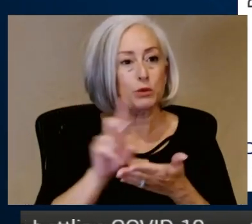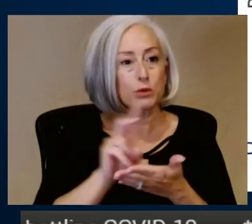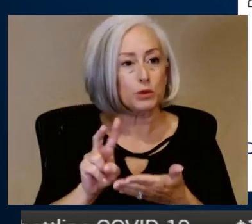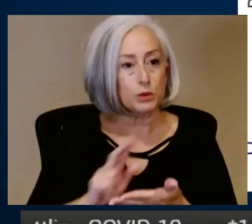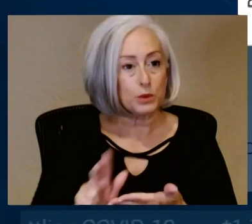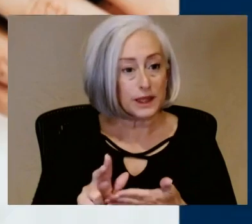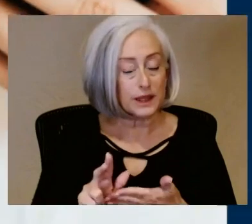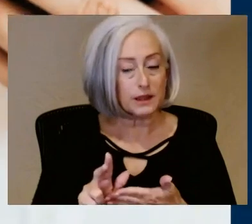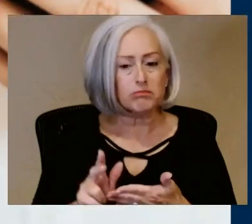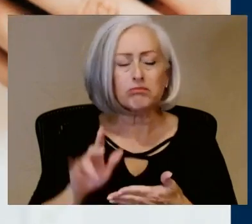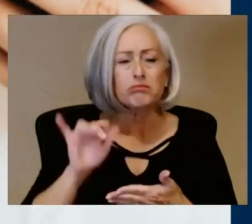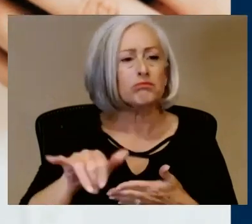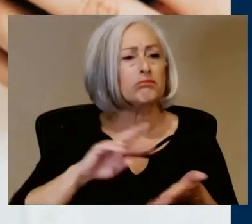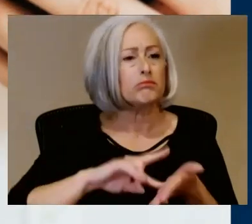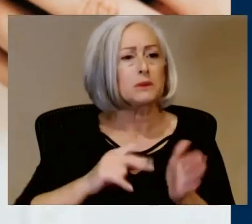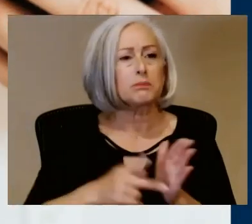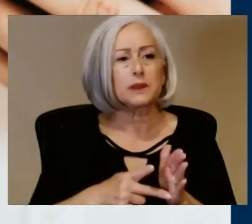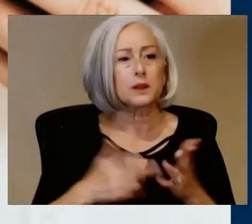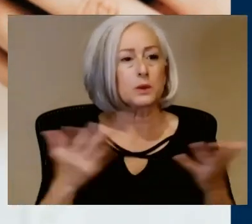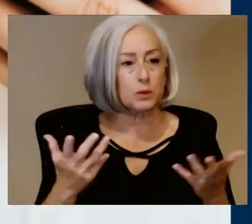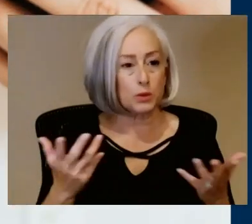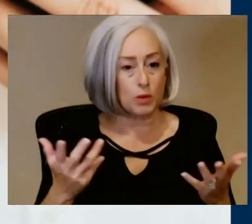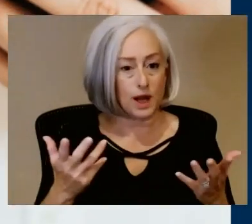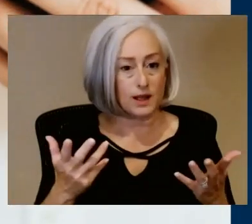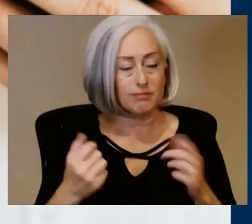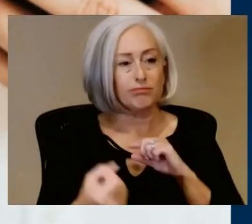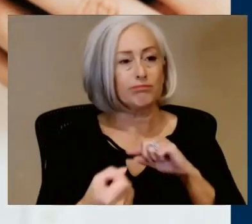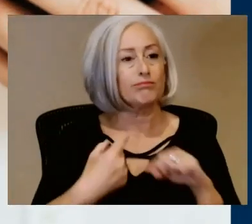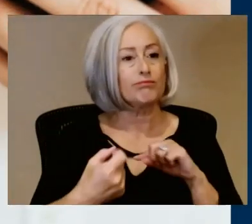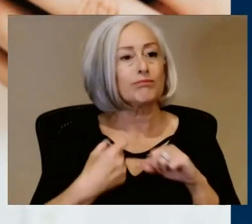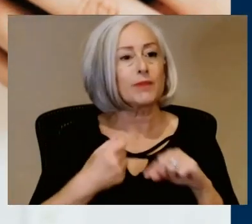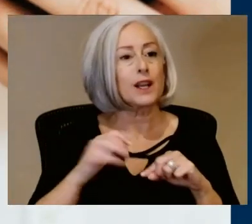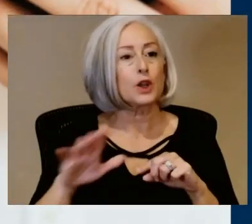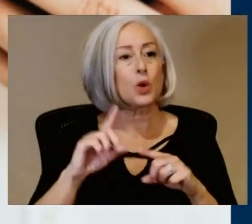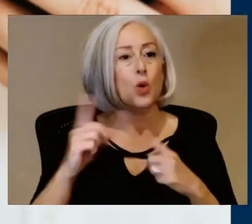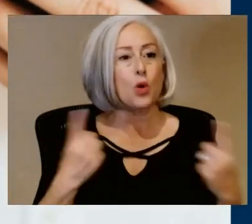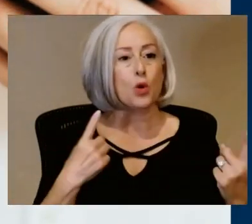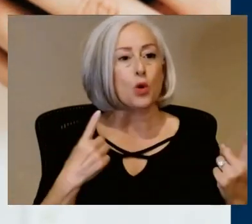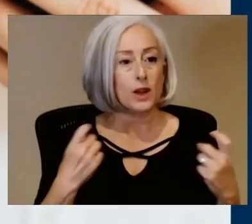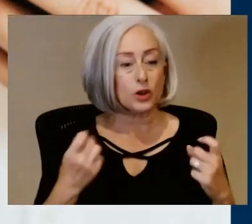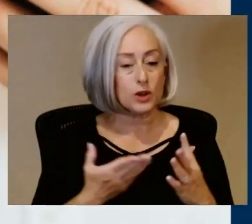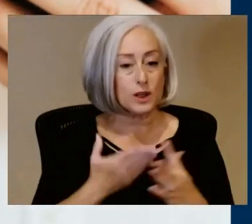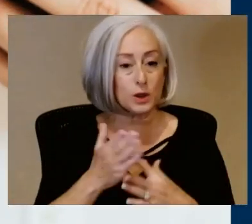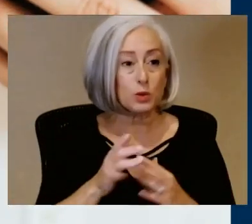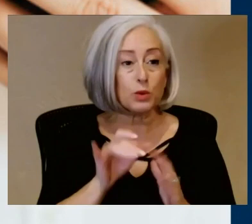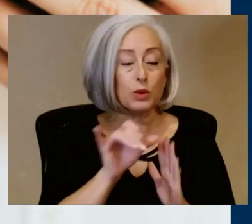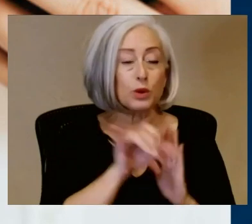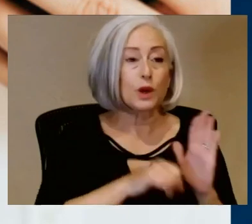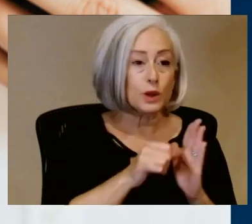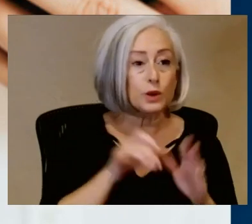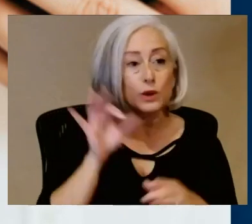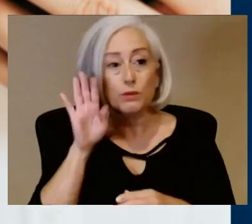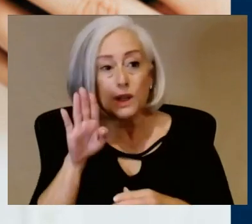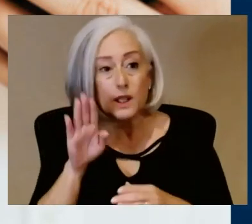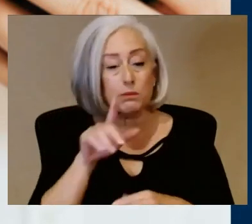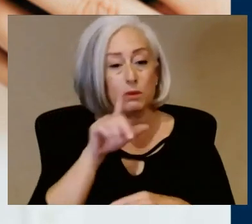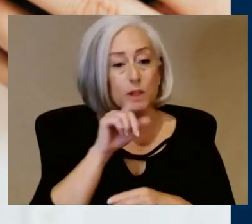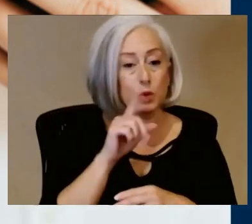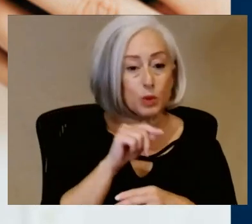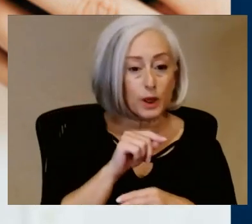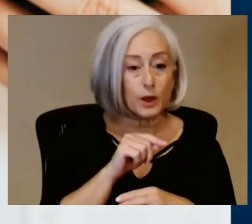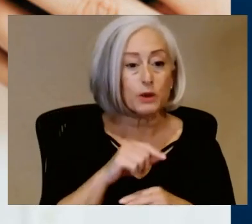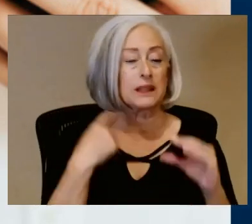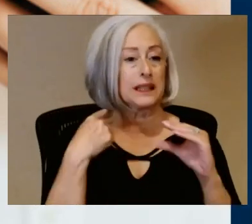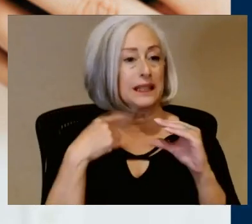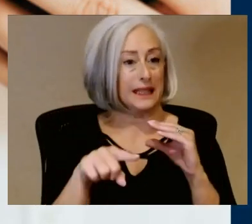Get your questions sent in to us on YouTube, Facebook, Twitter. You can email us at the Medical News Network. There are links on your screen. And I know we have several